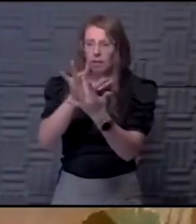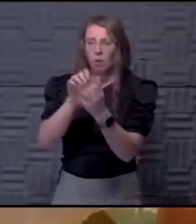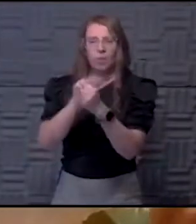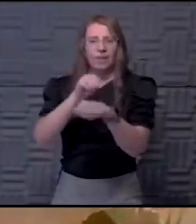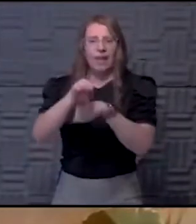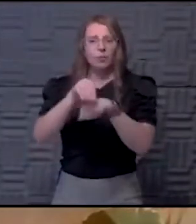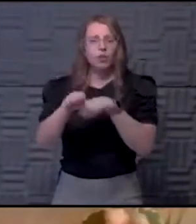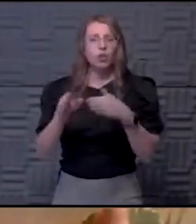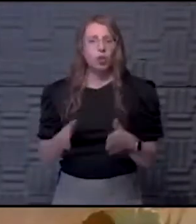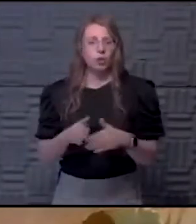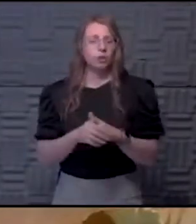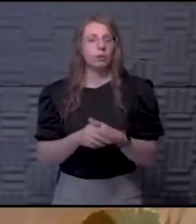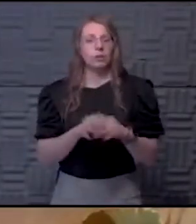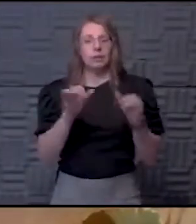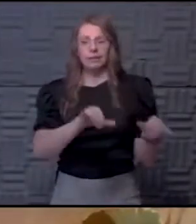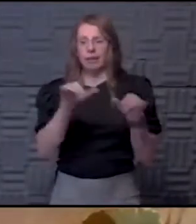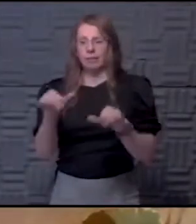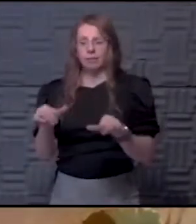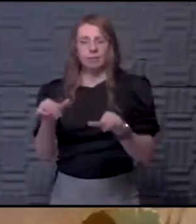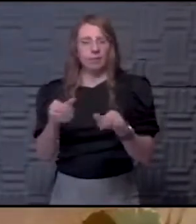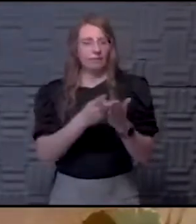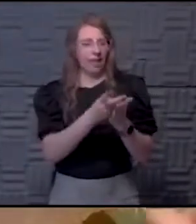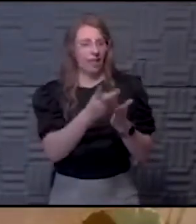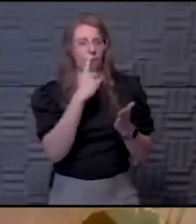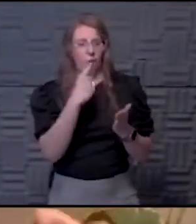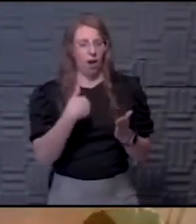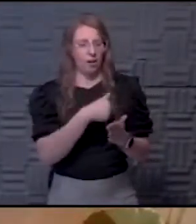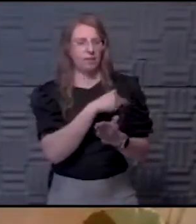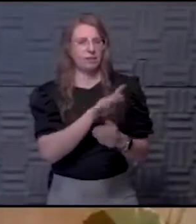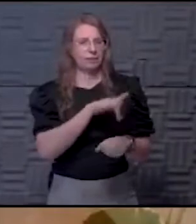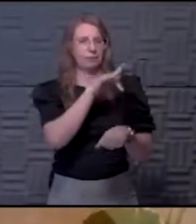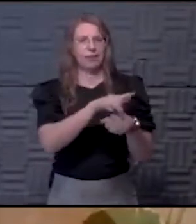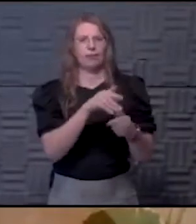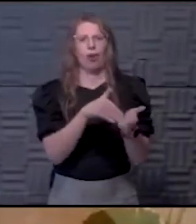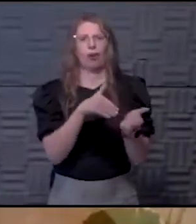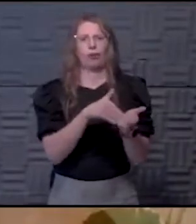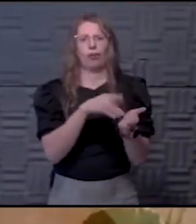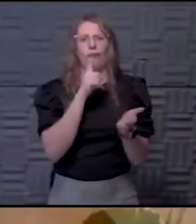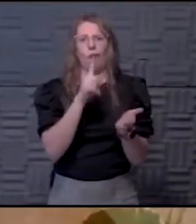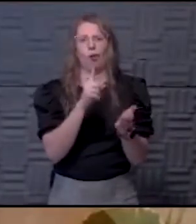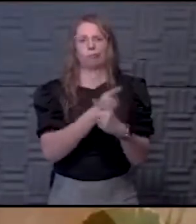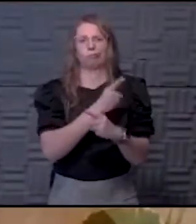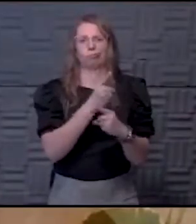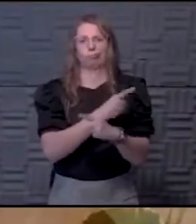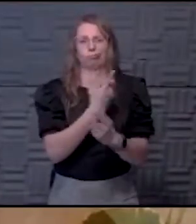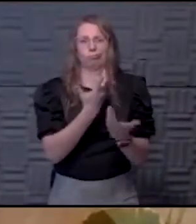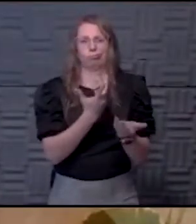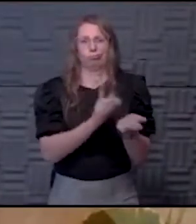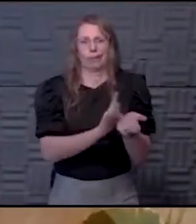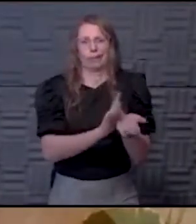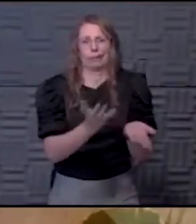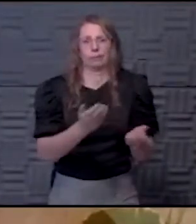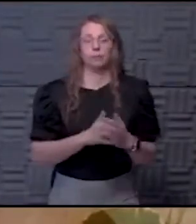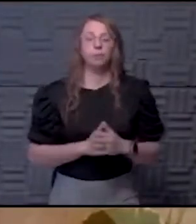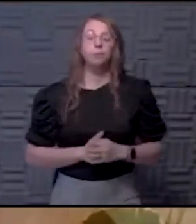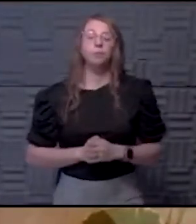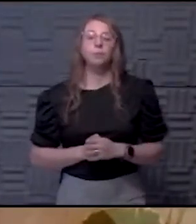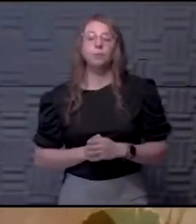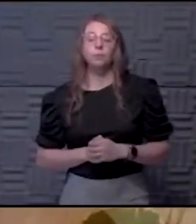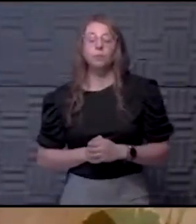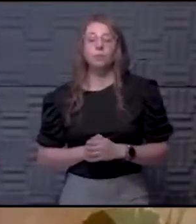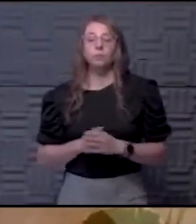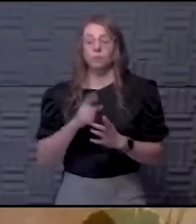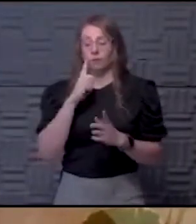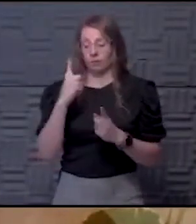counselor in the same way that it's not a failing on our part when we go to the doctor. And I have, for